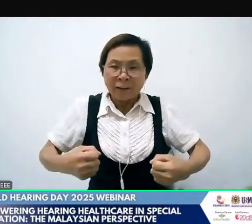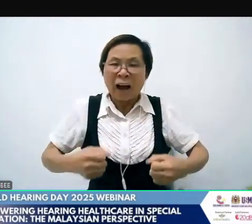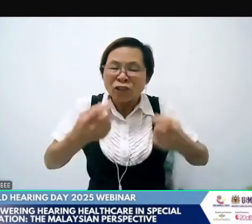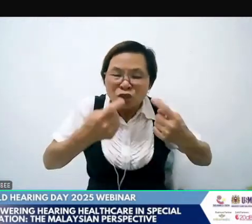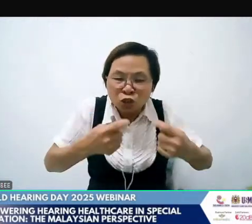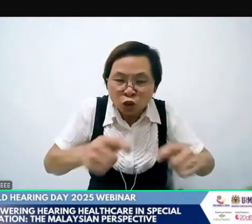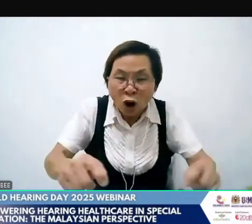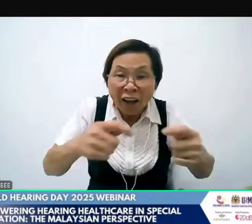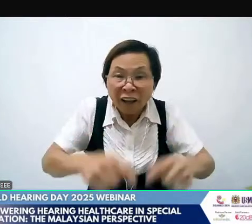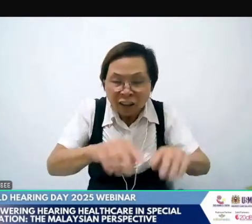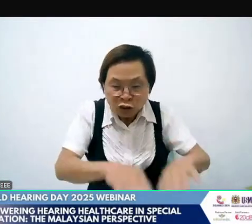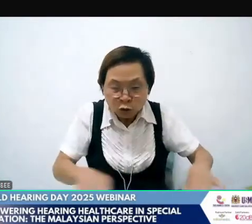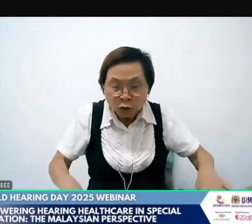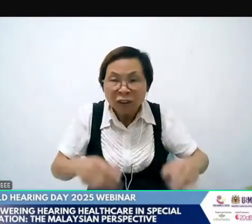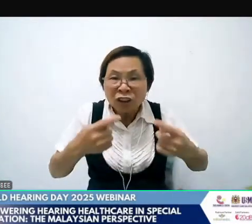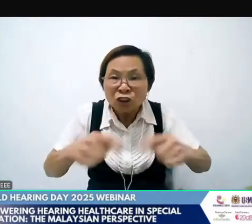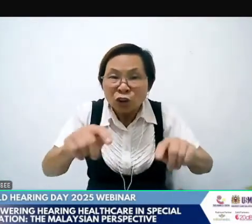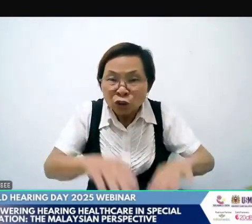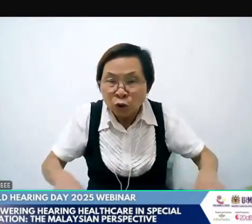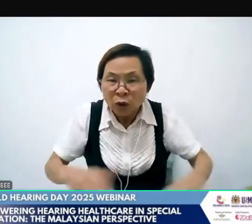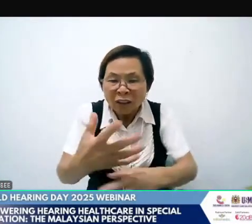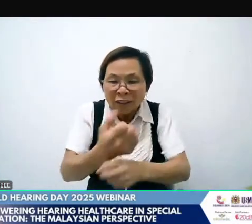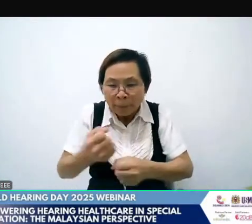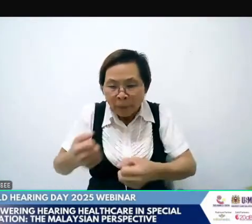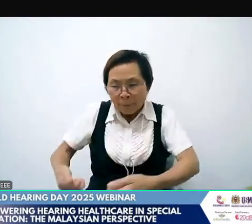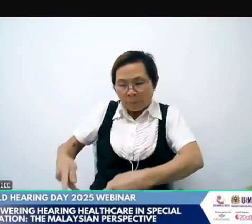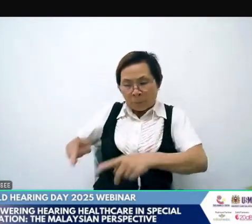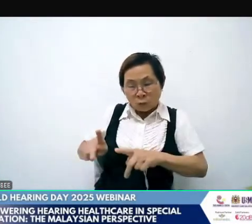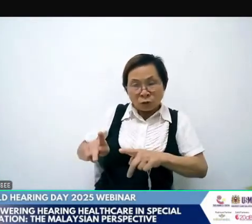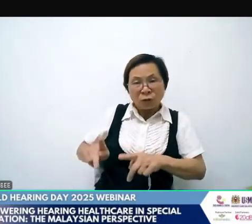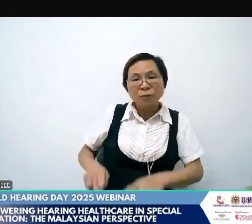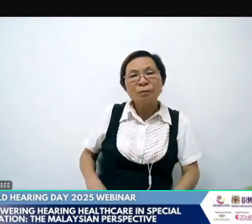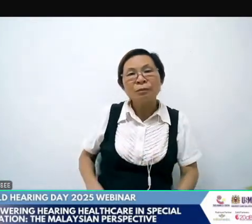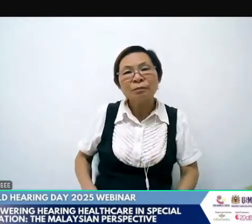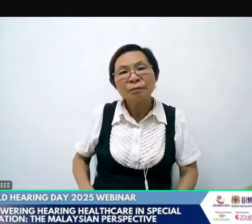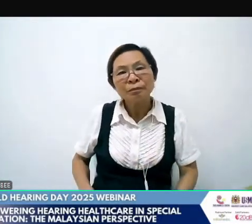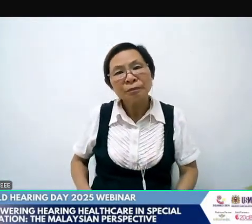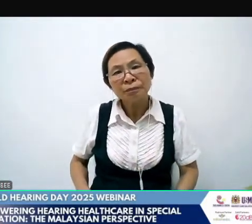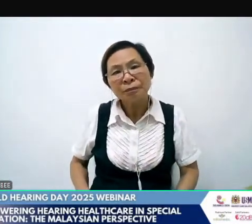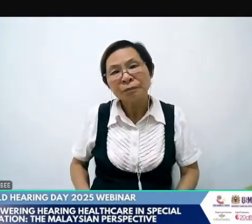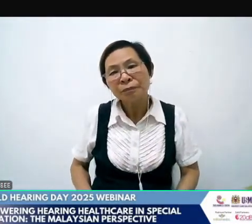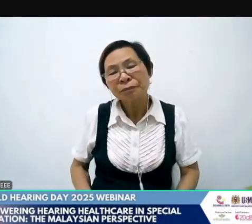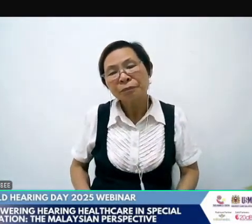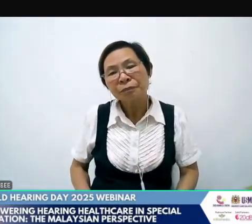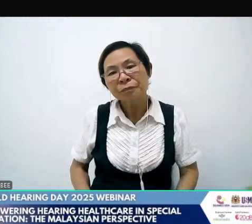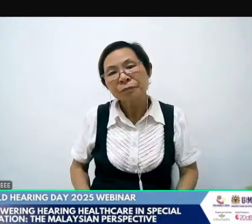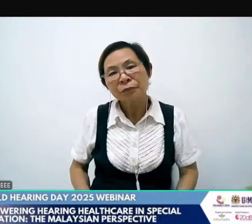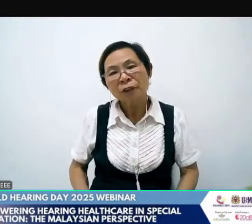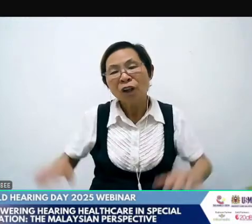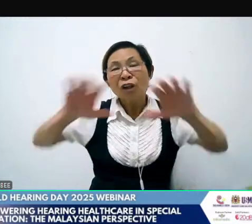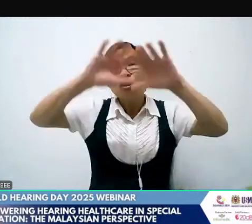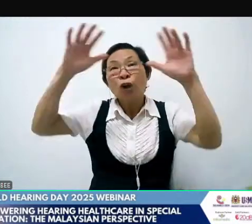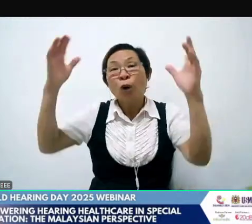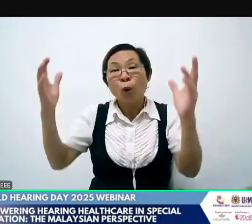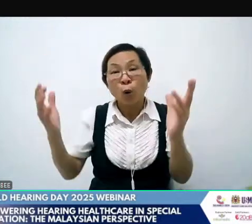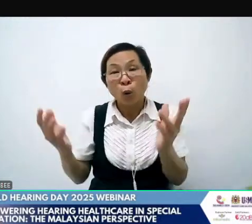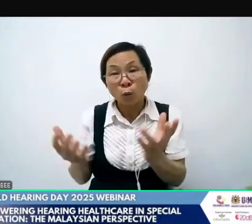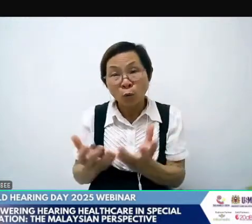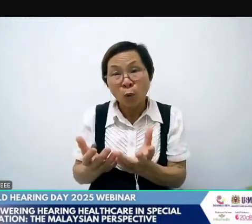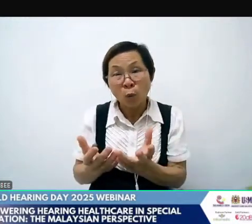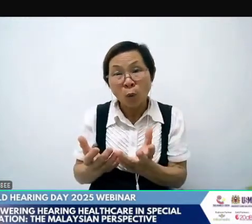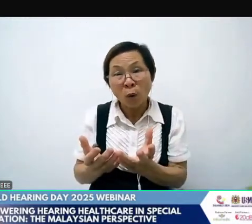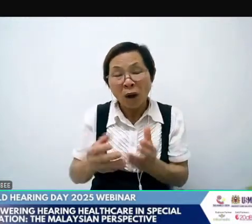children receive the available opportunities. Apart from that, the universal hearing screening programs have